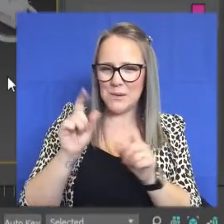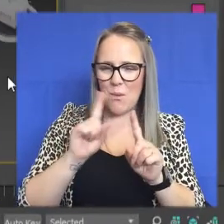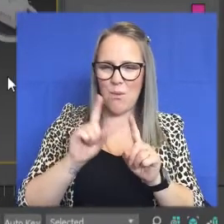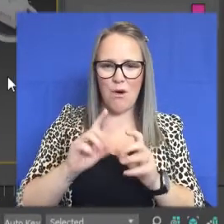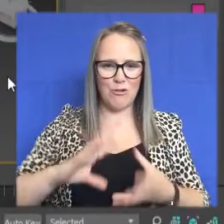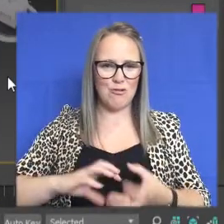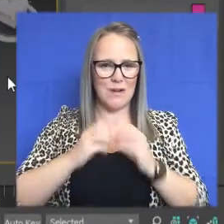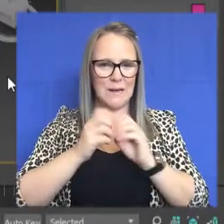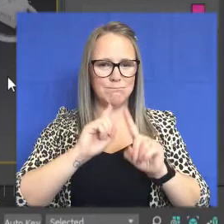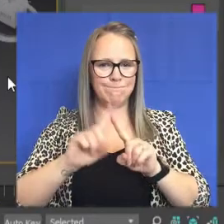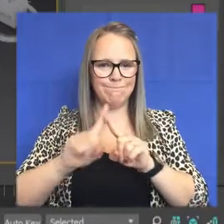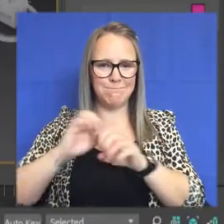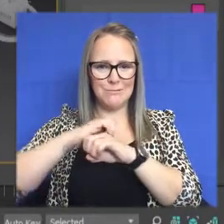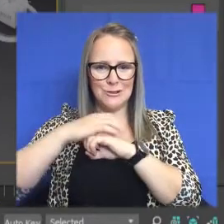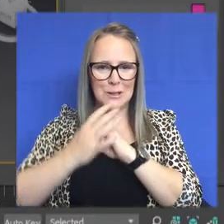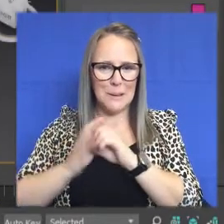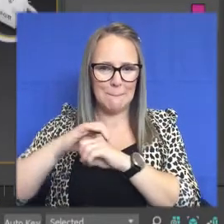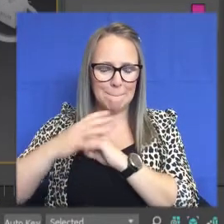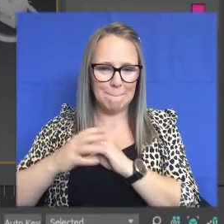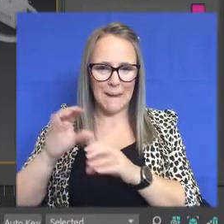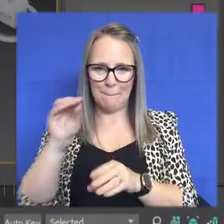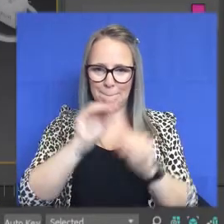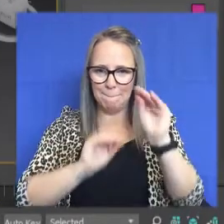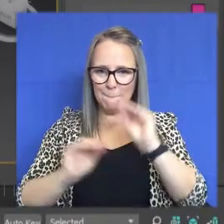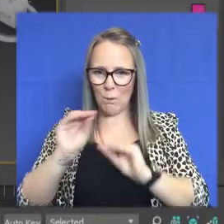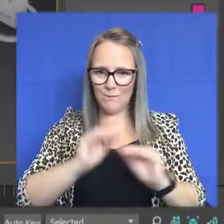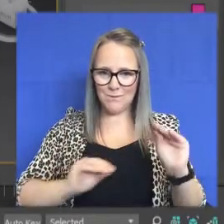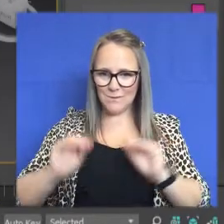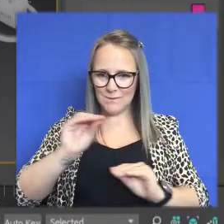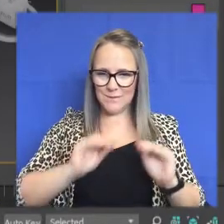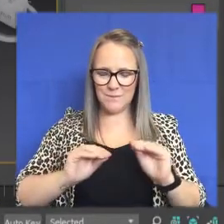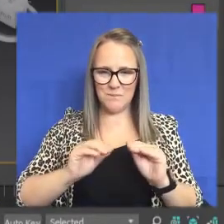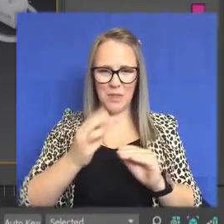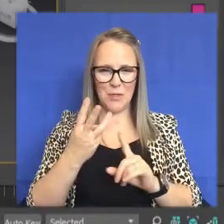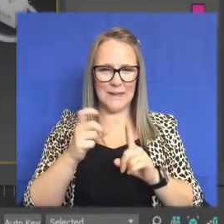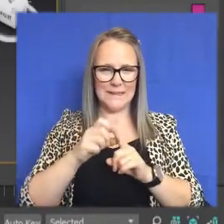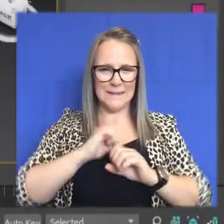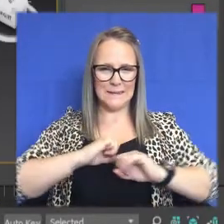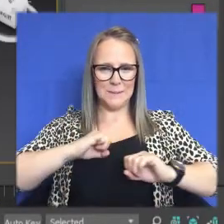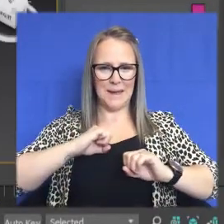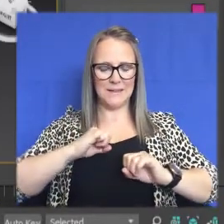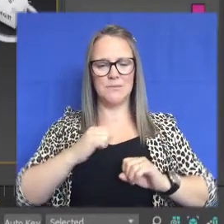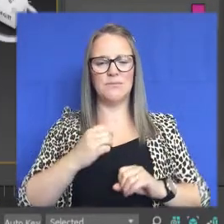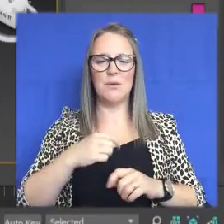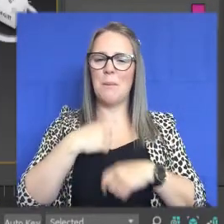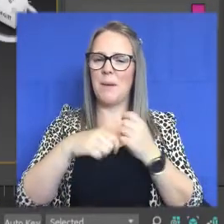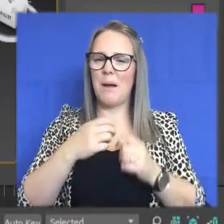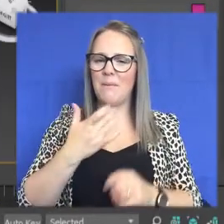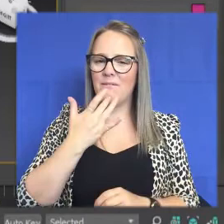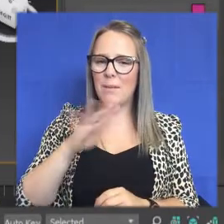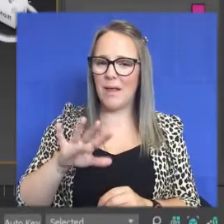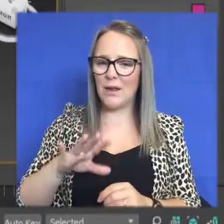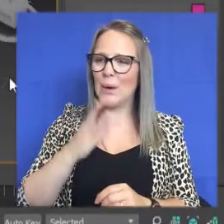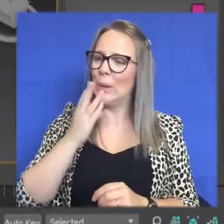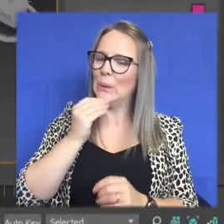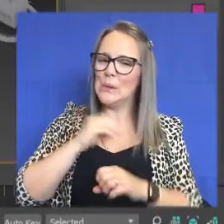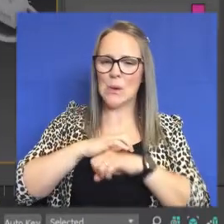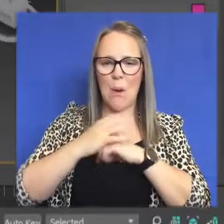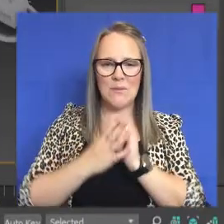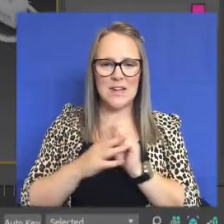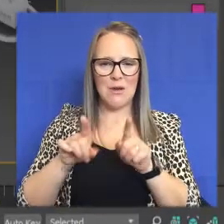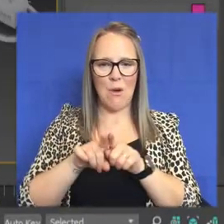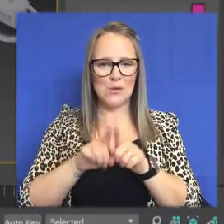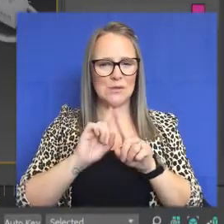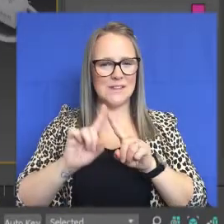objects and start moving and positioning within the 3D space, so you get used to creating objects and using the tools that we just